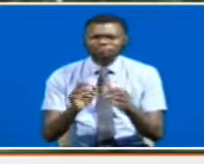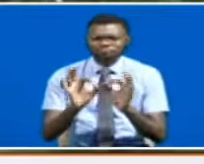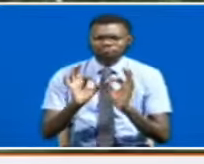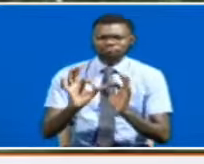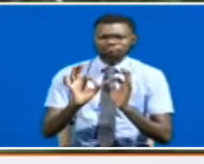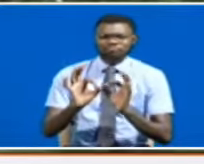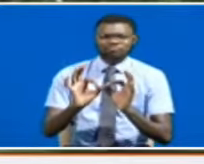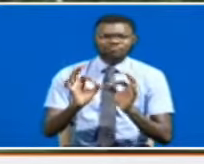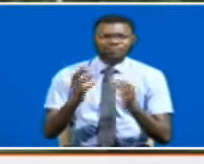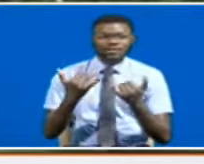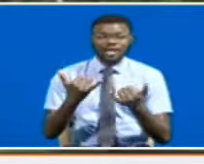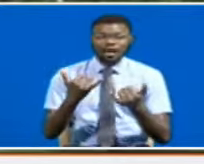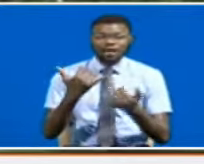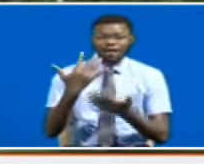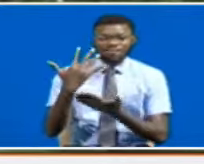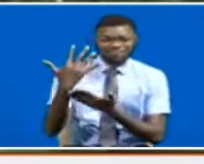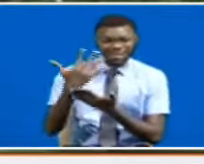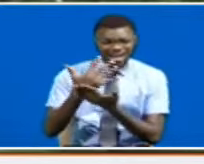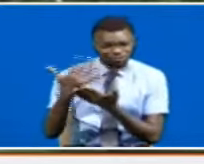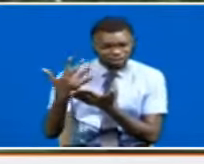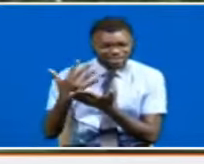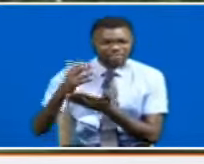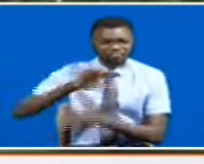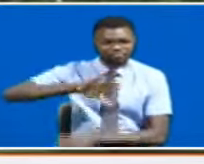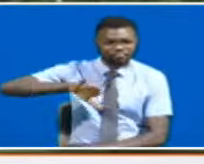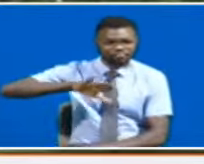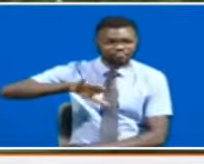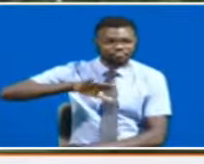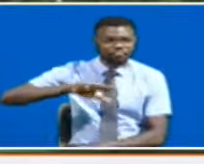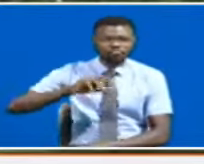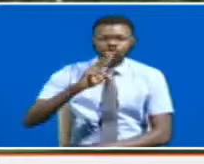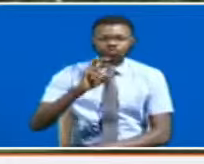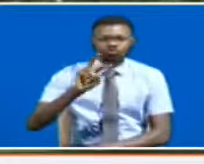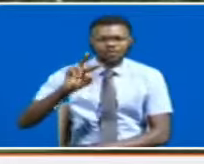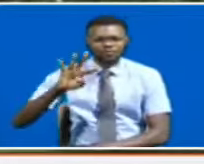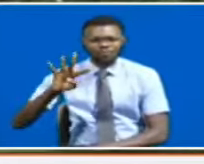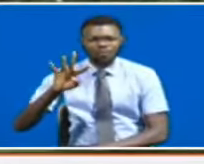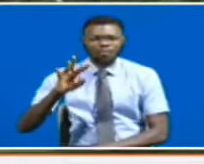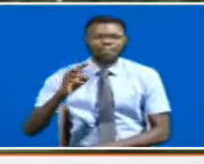with exactly 5 weeks to go before the 2024 Magical Kenya Open.